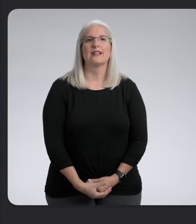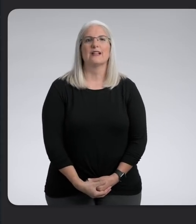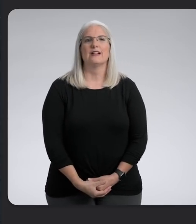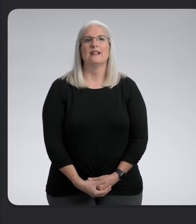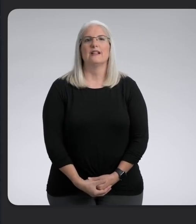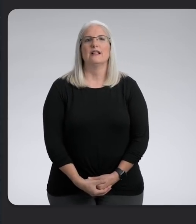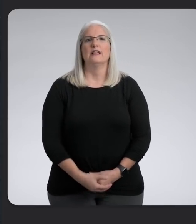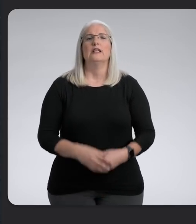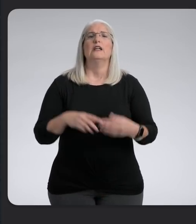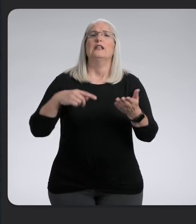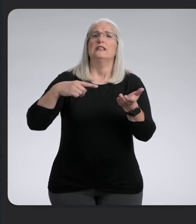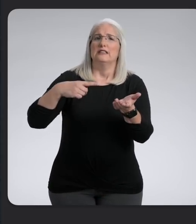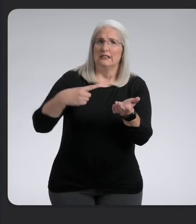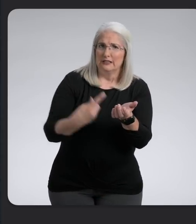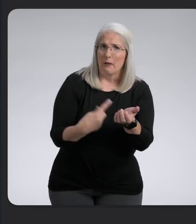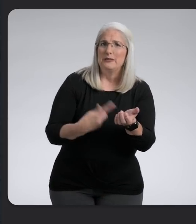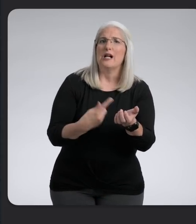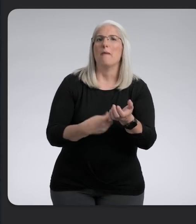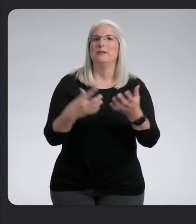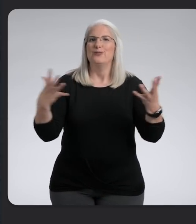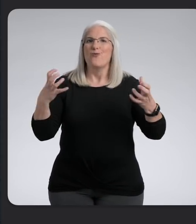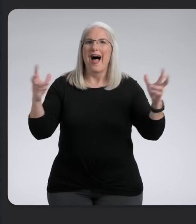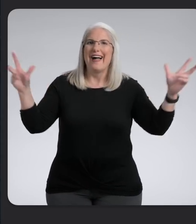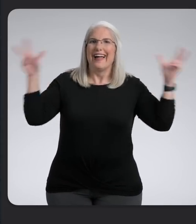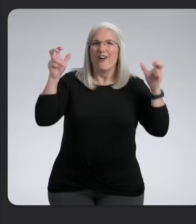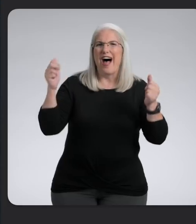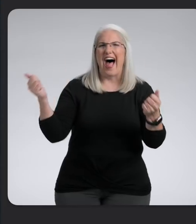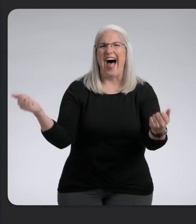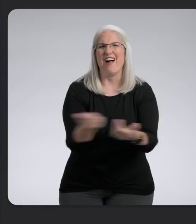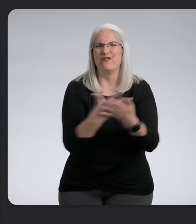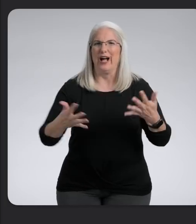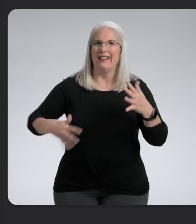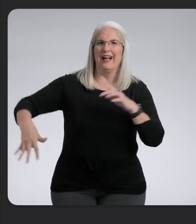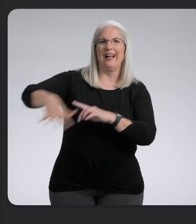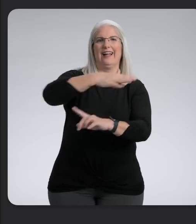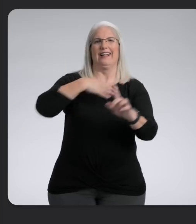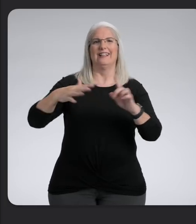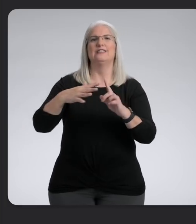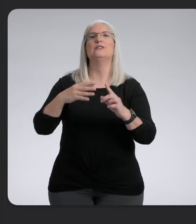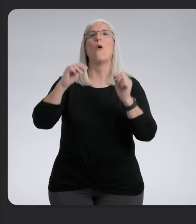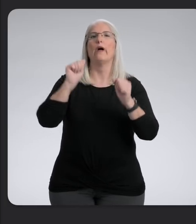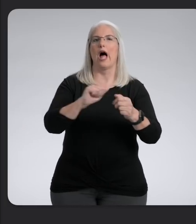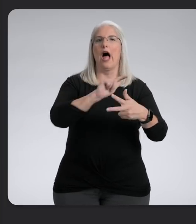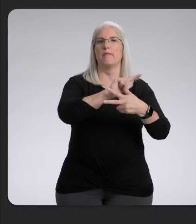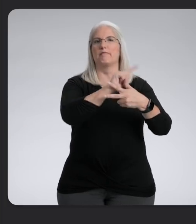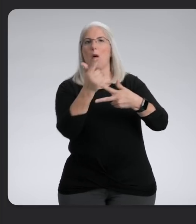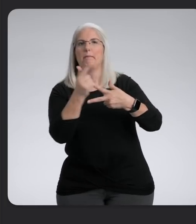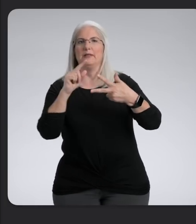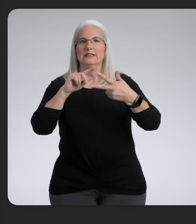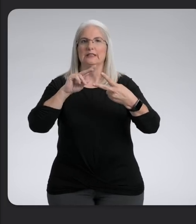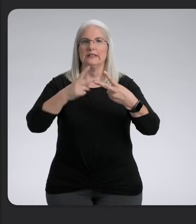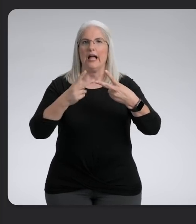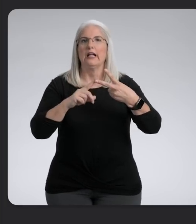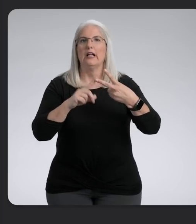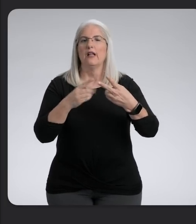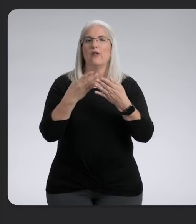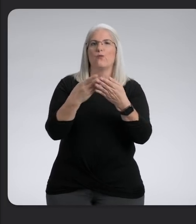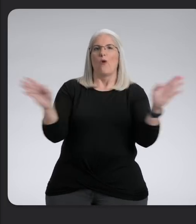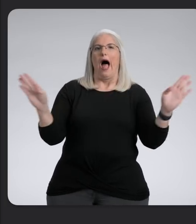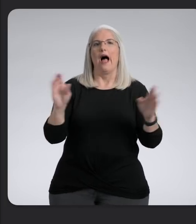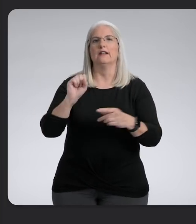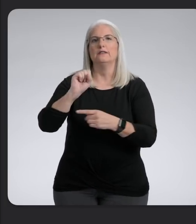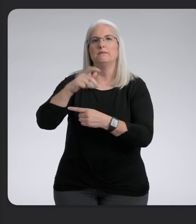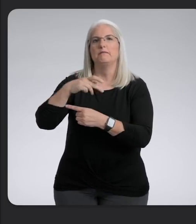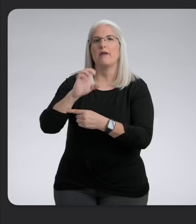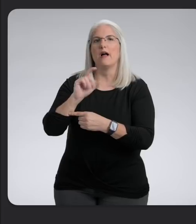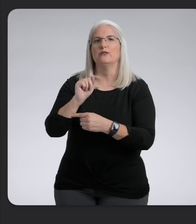Sometimes, though, we want every bit of sound to come through. And that's when you switch to wide spectrum. In wide spectrum, your mic picks up